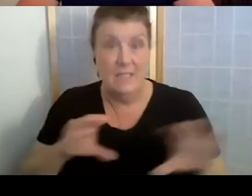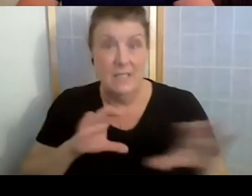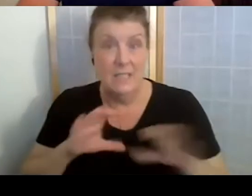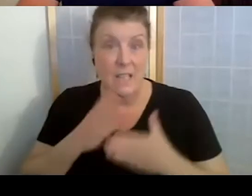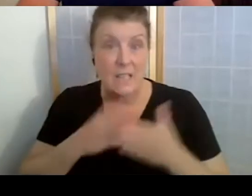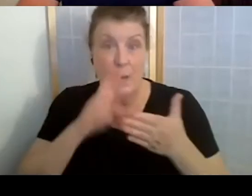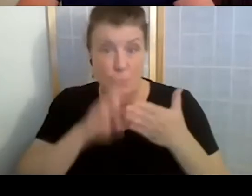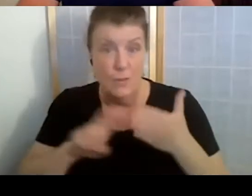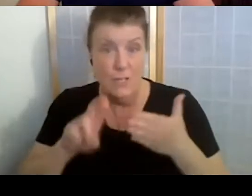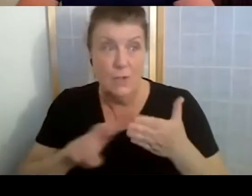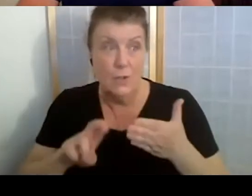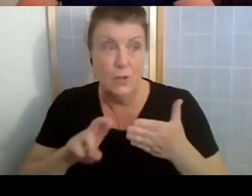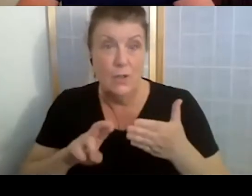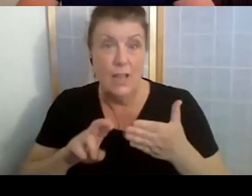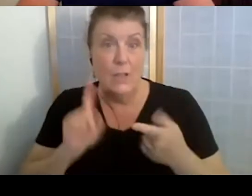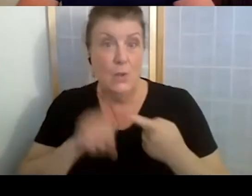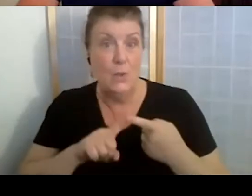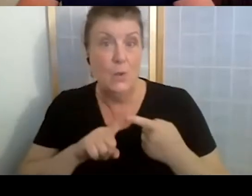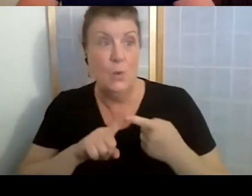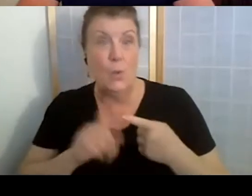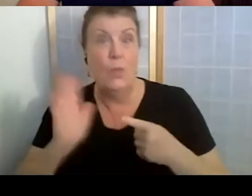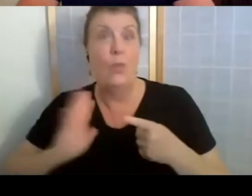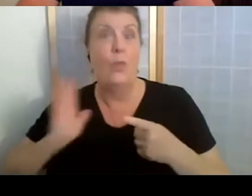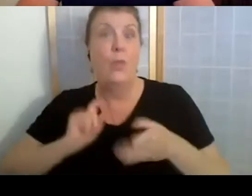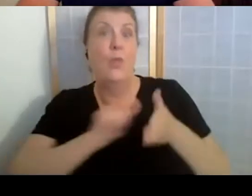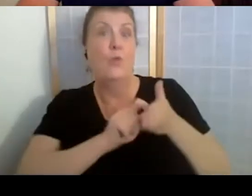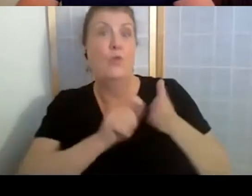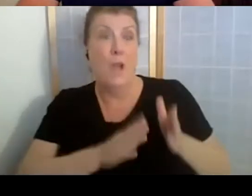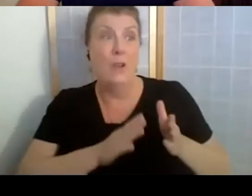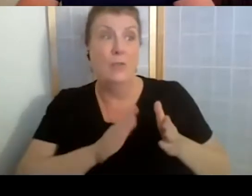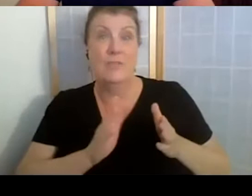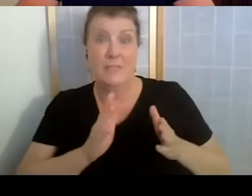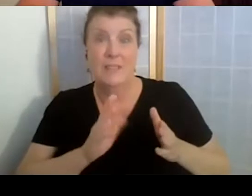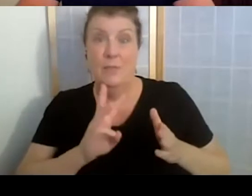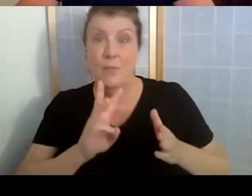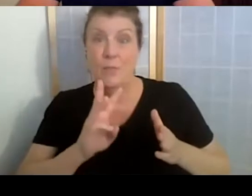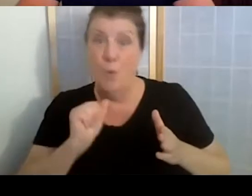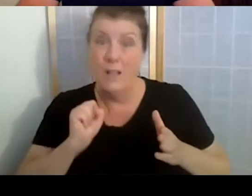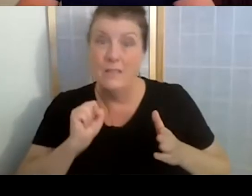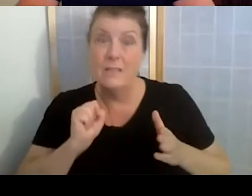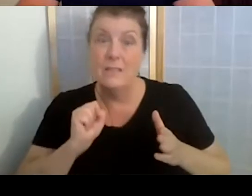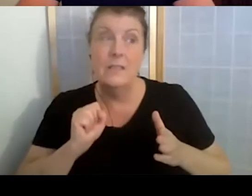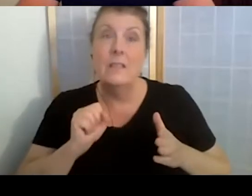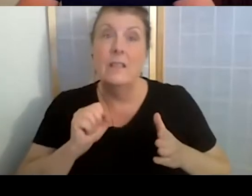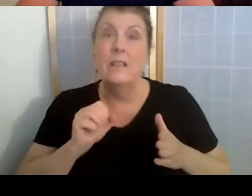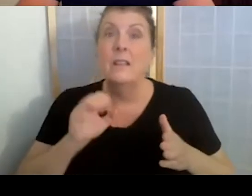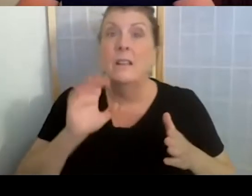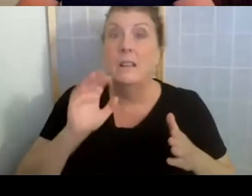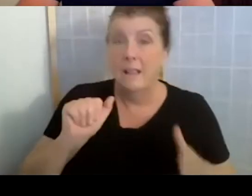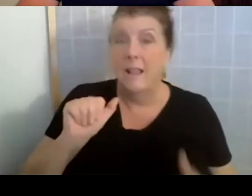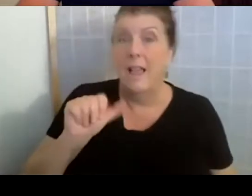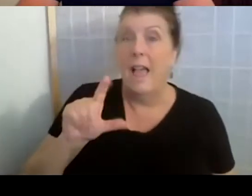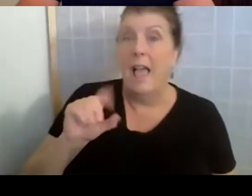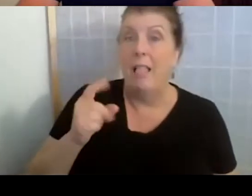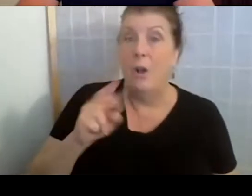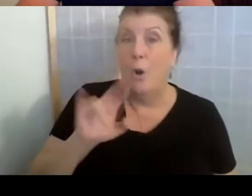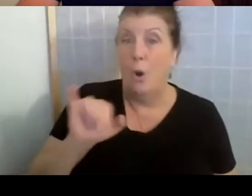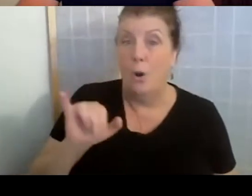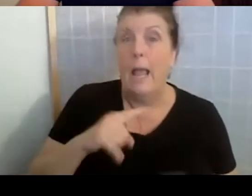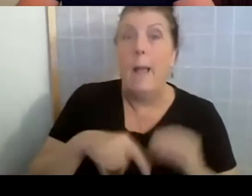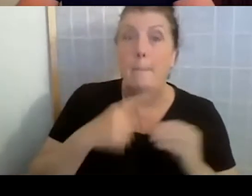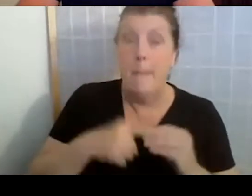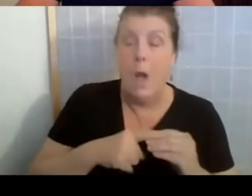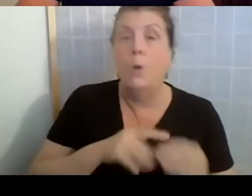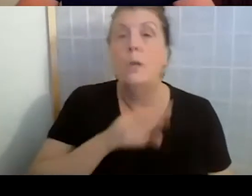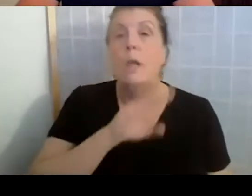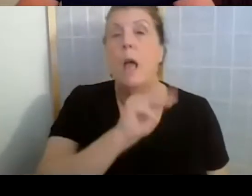and it was to the writers at the time, an allegory about, you know, Martin Luther King versus Malcolm X, and